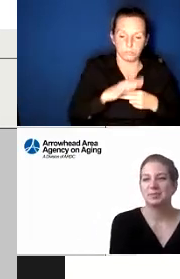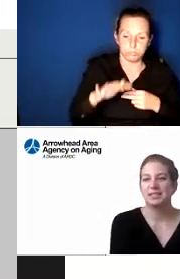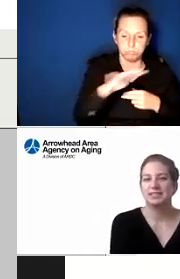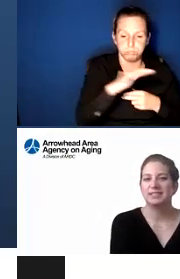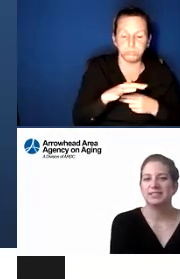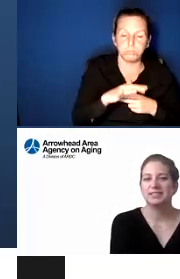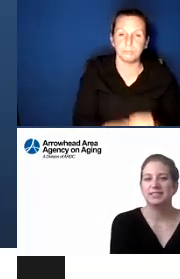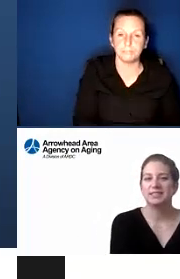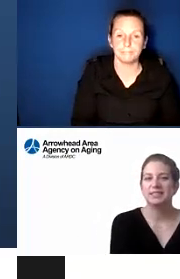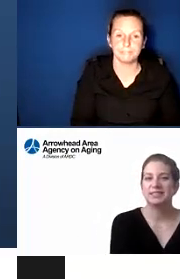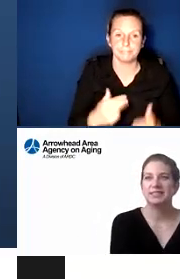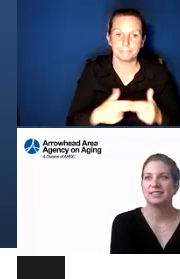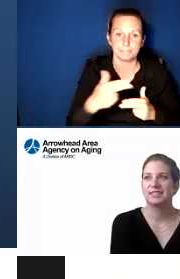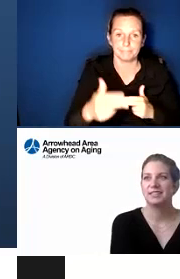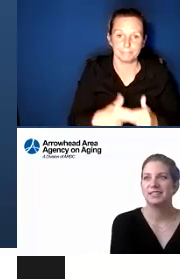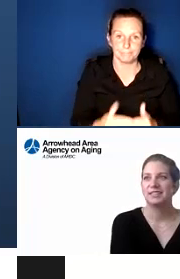Next slide, please.